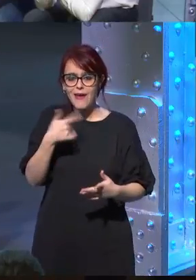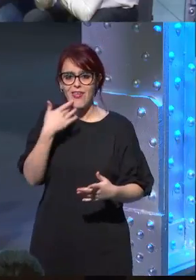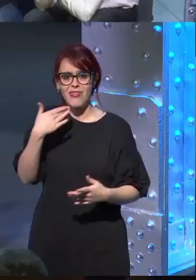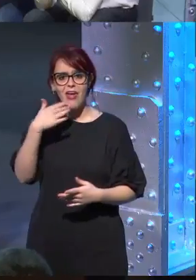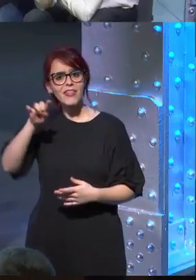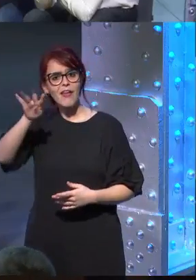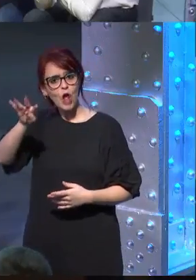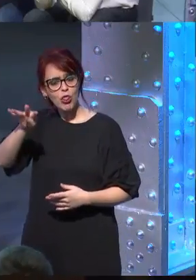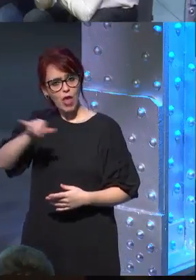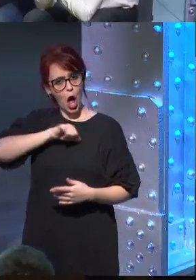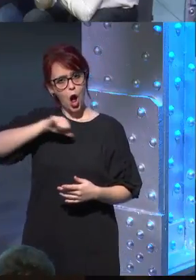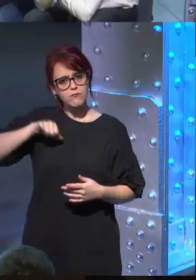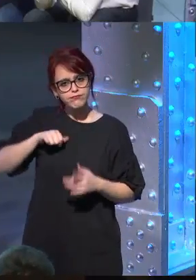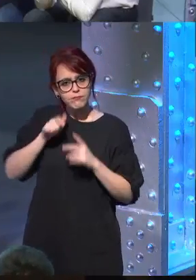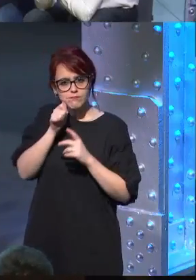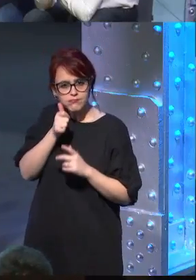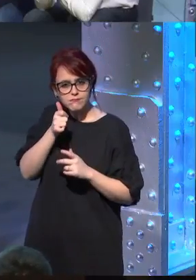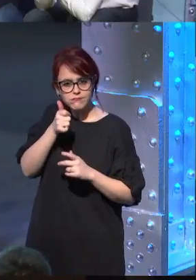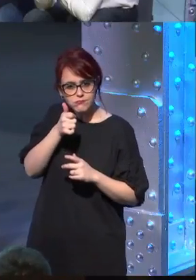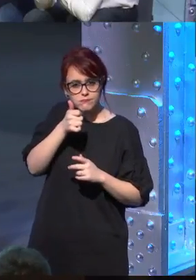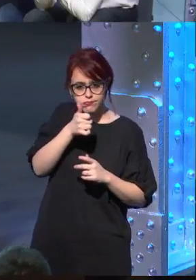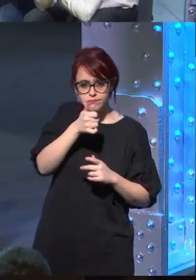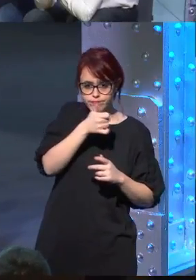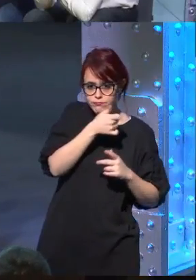to privacy and image and honor.